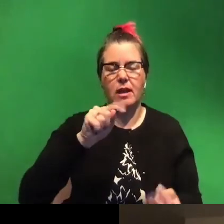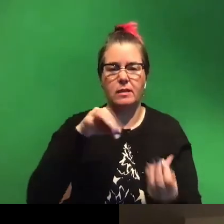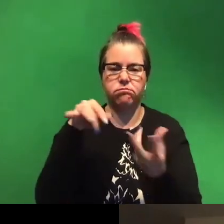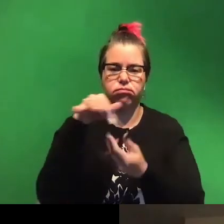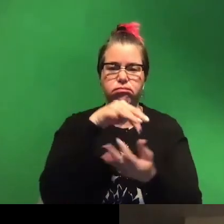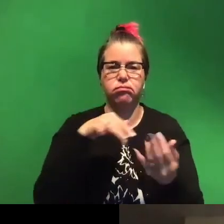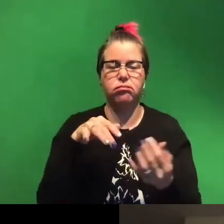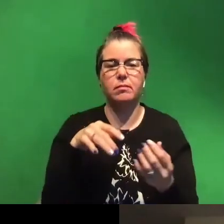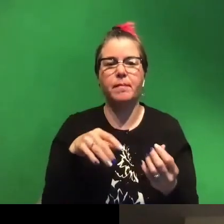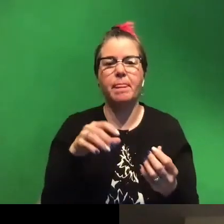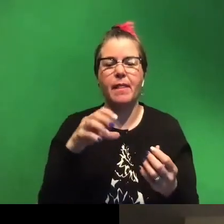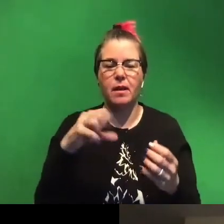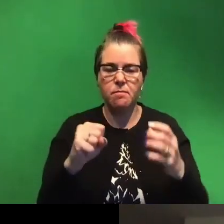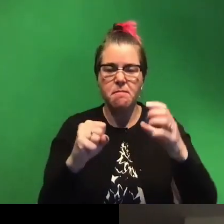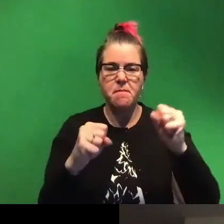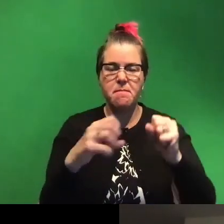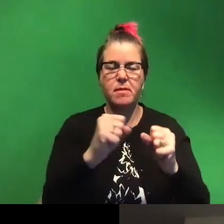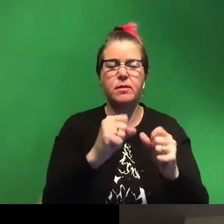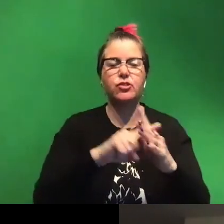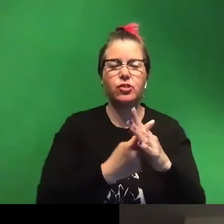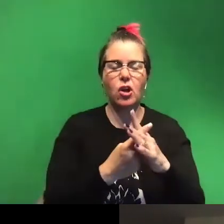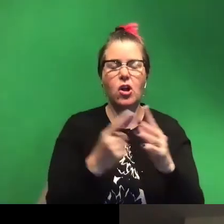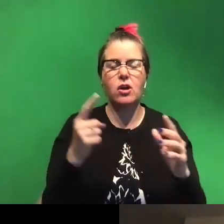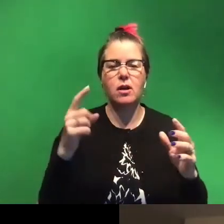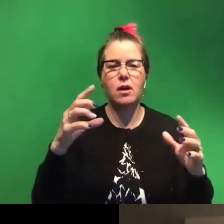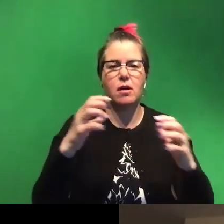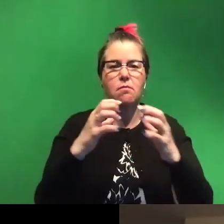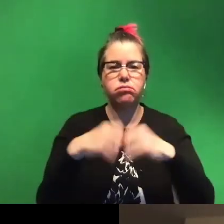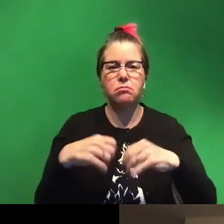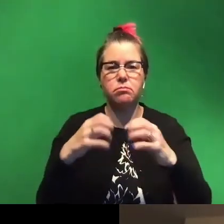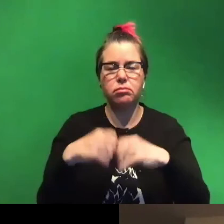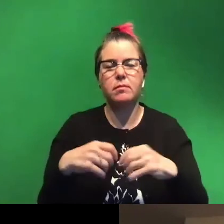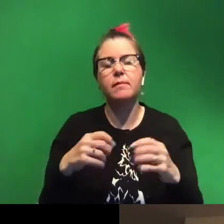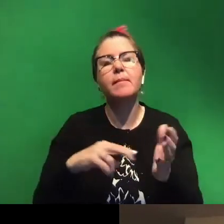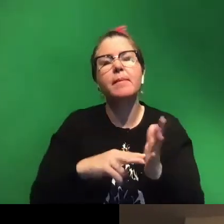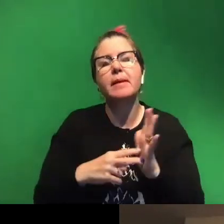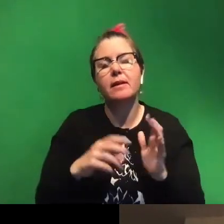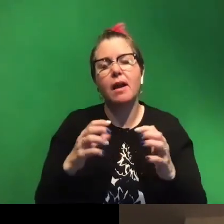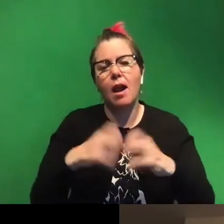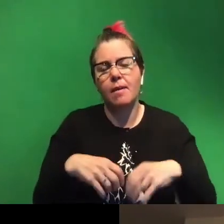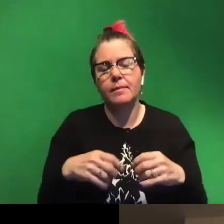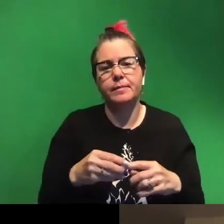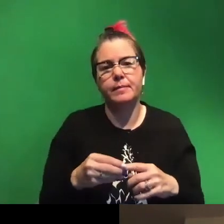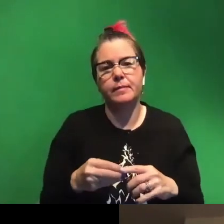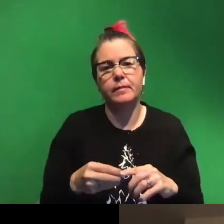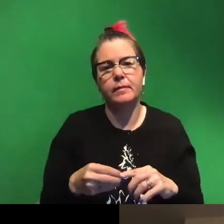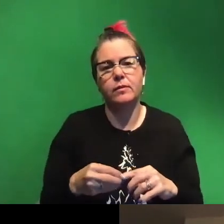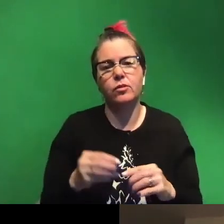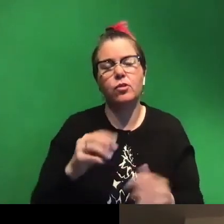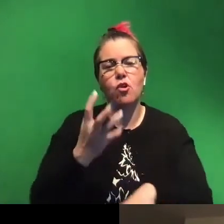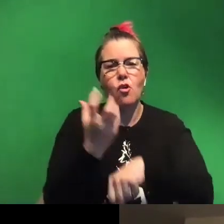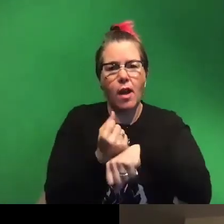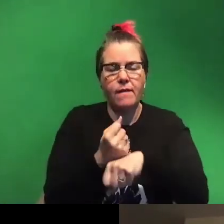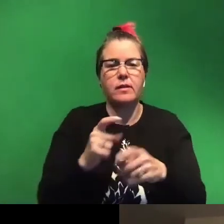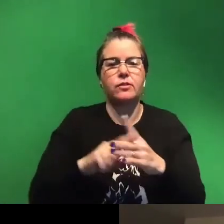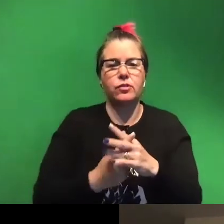clumps within this cloud would start collapsing, and by collapsing, I mean gravity will start